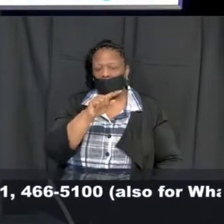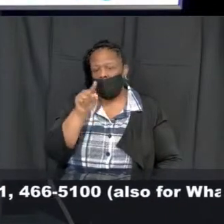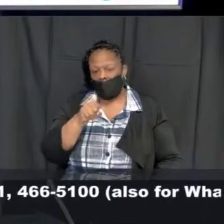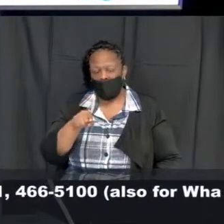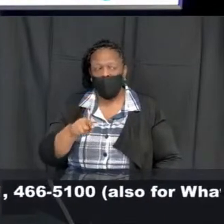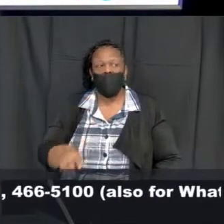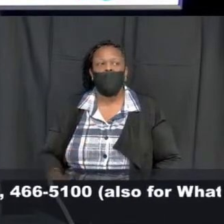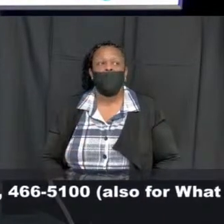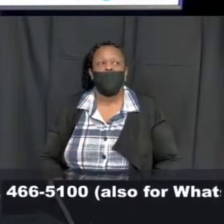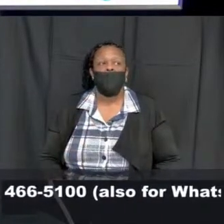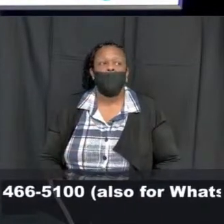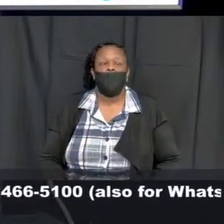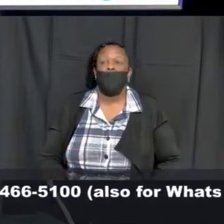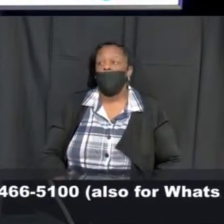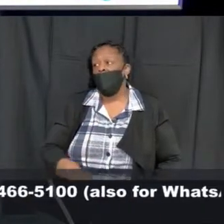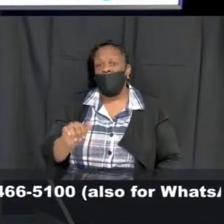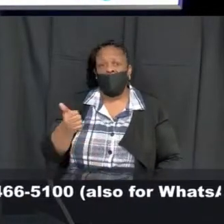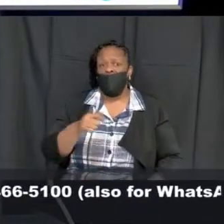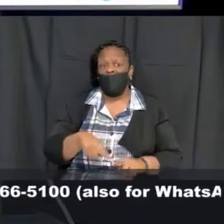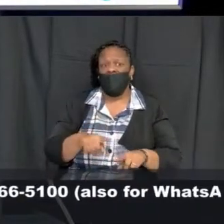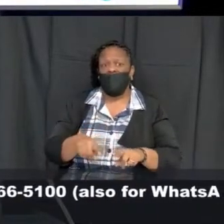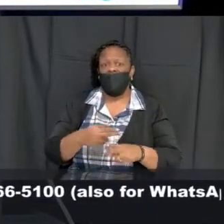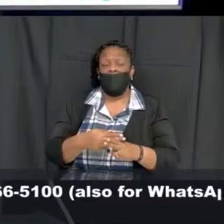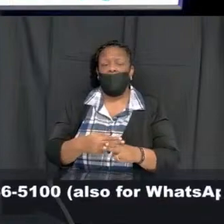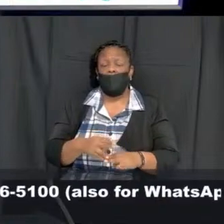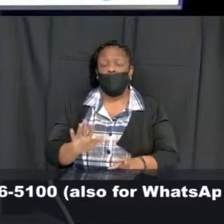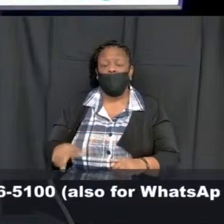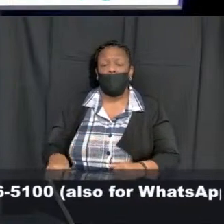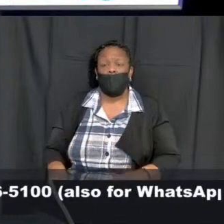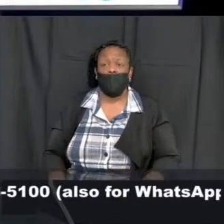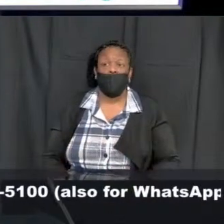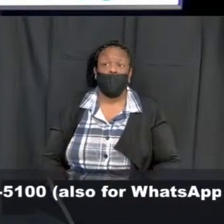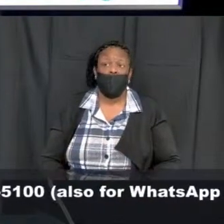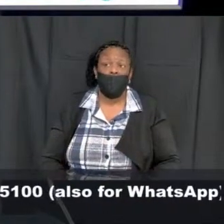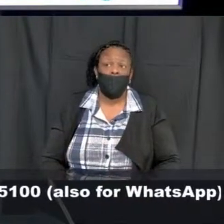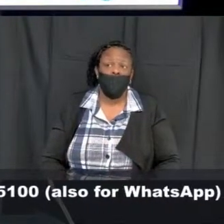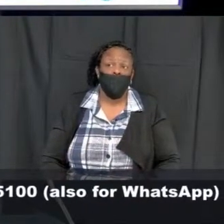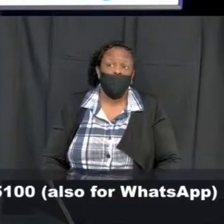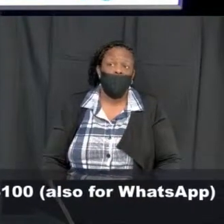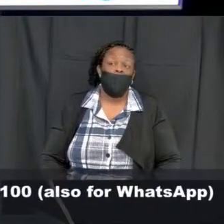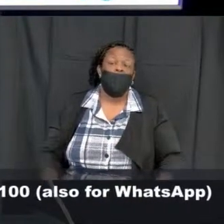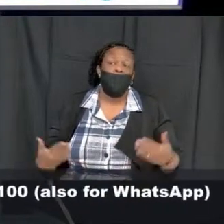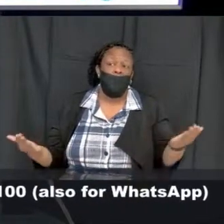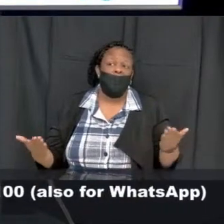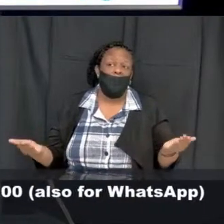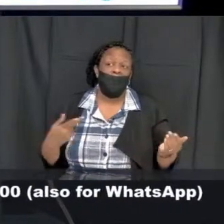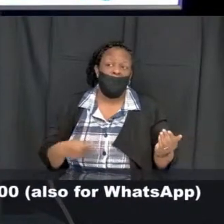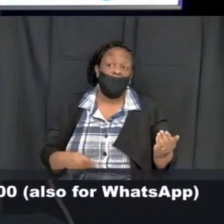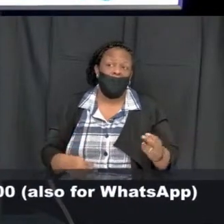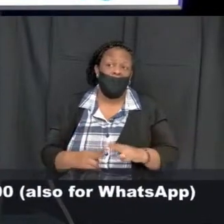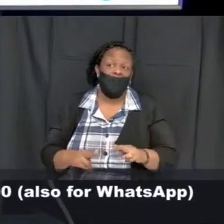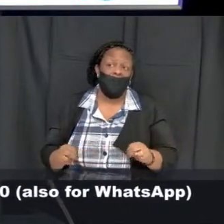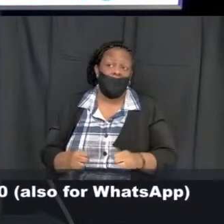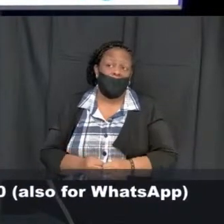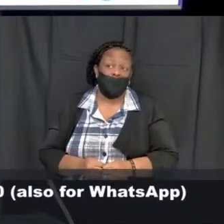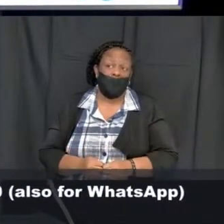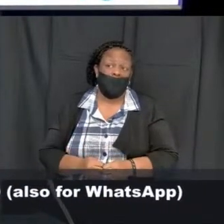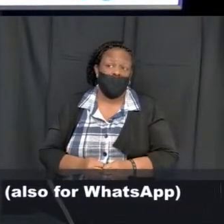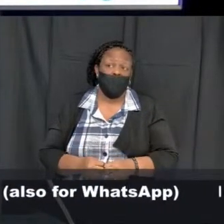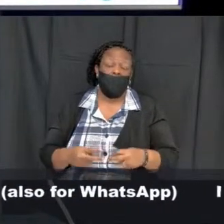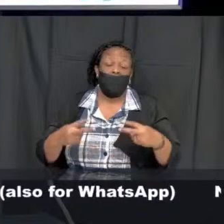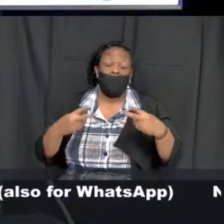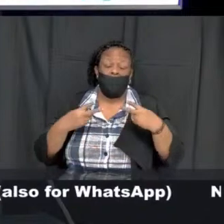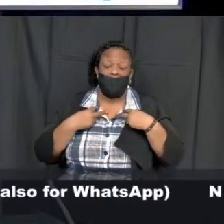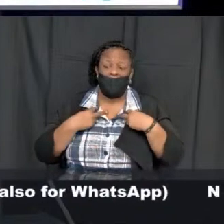approved recently by the World Health Organization. Now, as a federation, I'm not aware that we